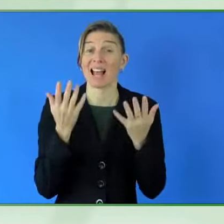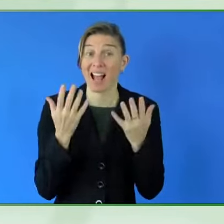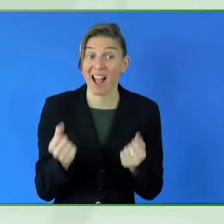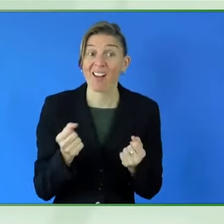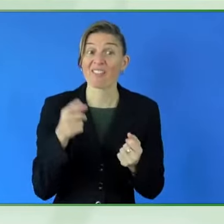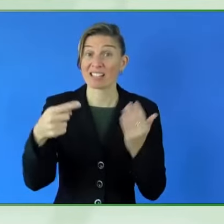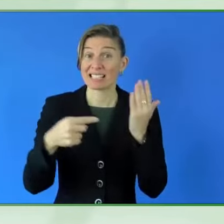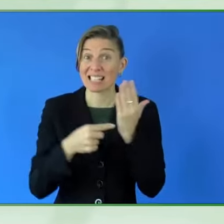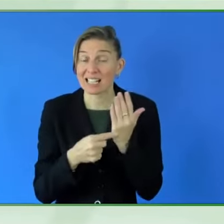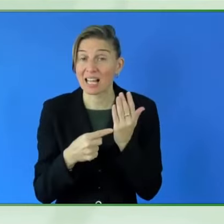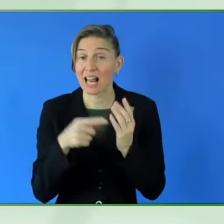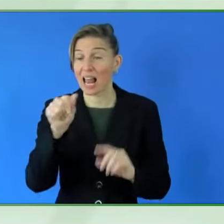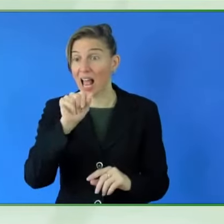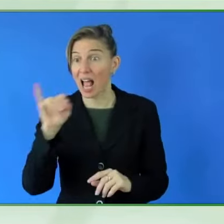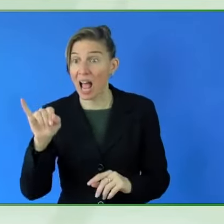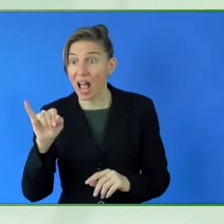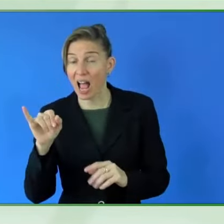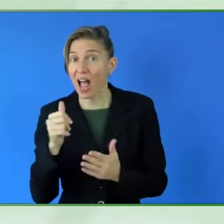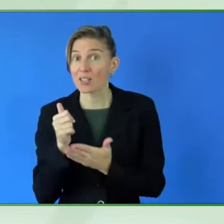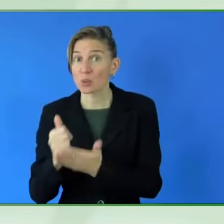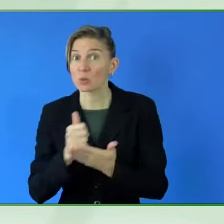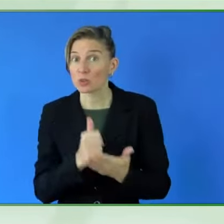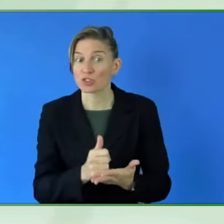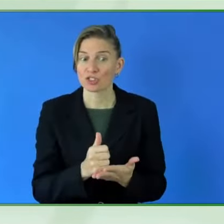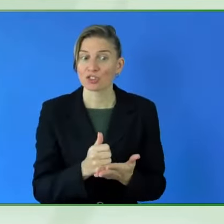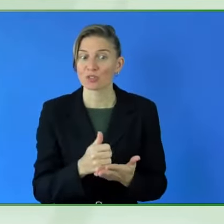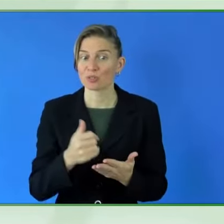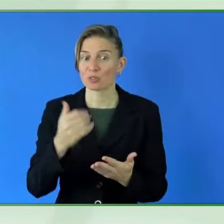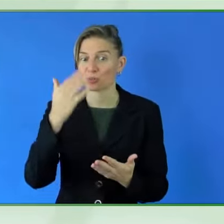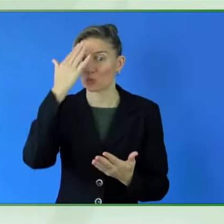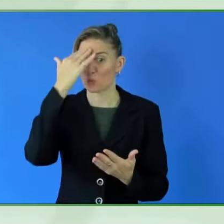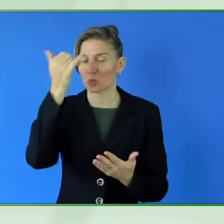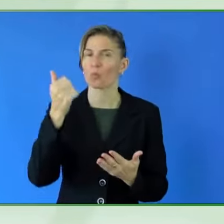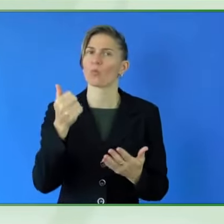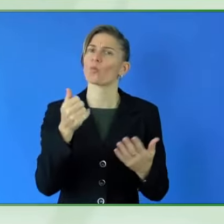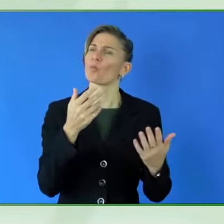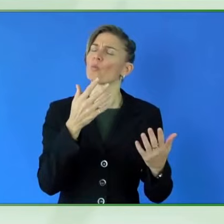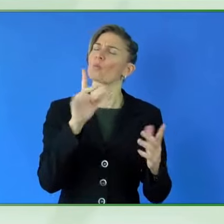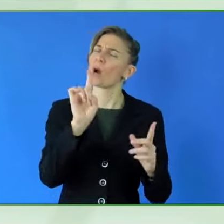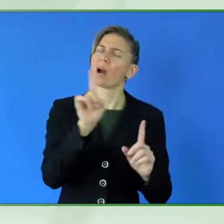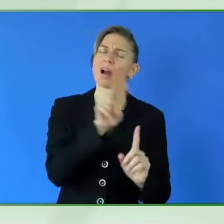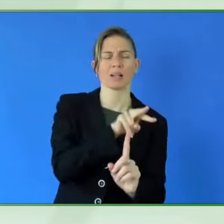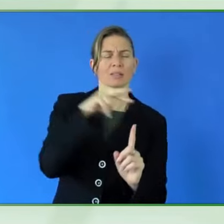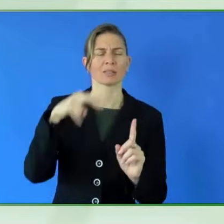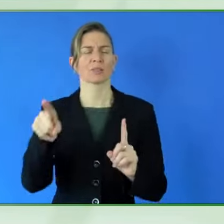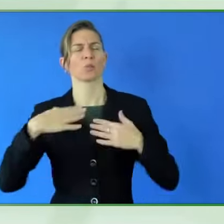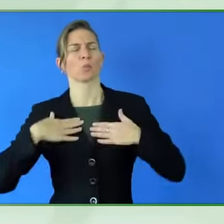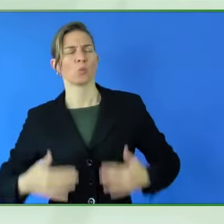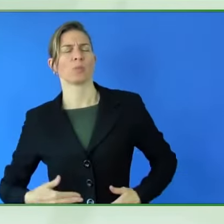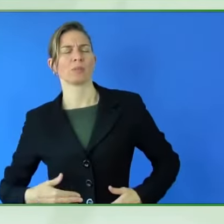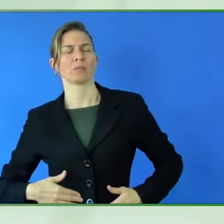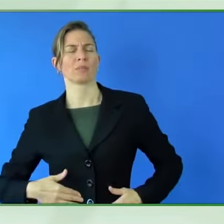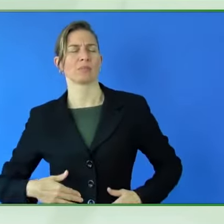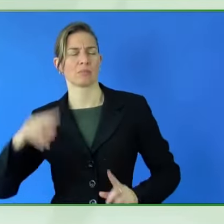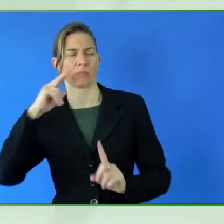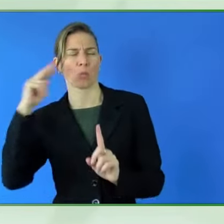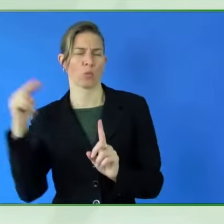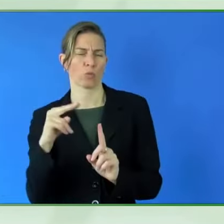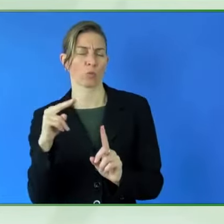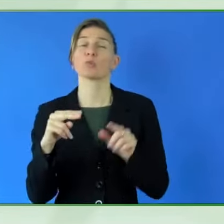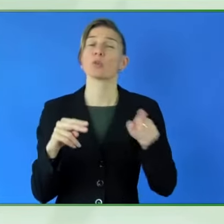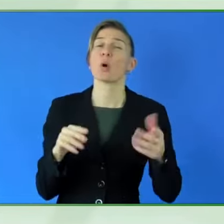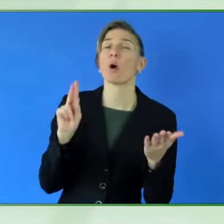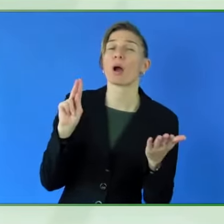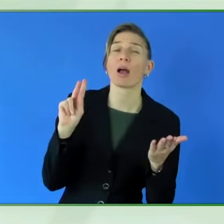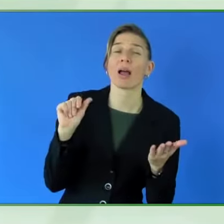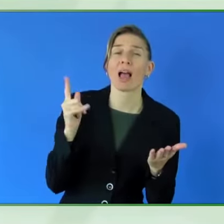both of you about the sort of human side of it, the community building side of it. And Katherine, maybe starting with you, can you tell us